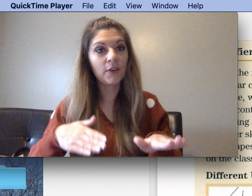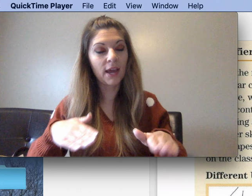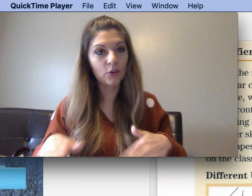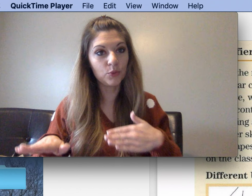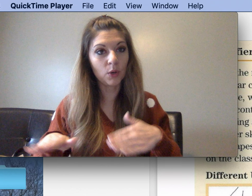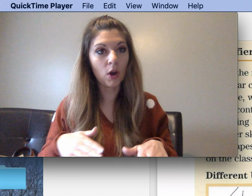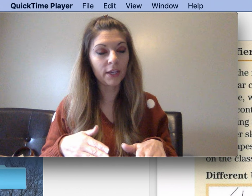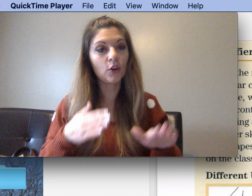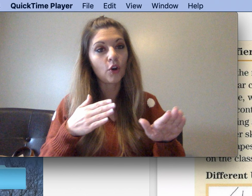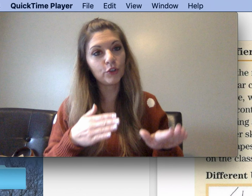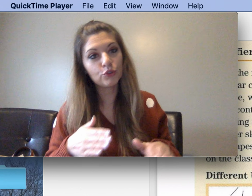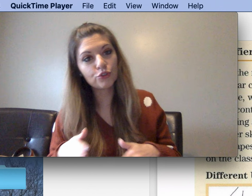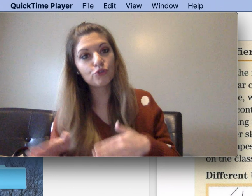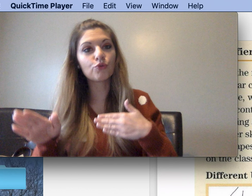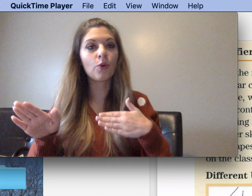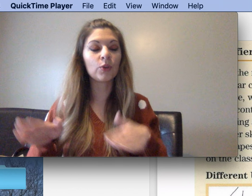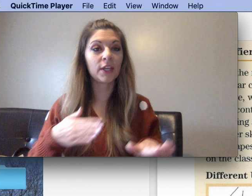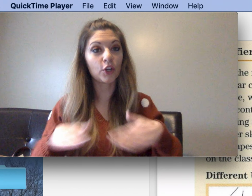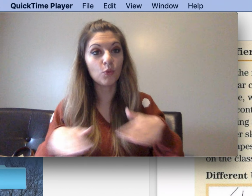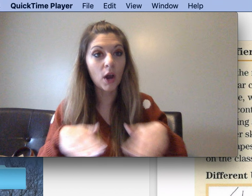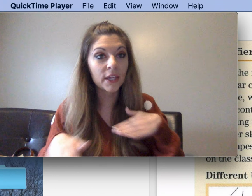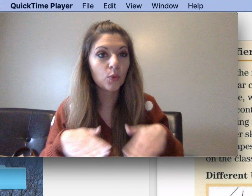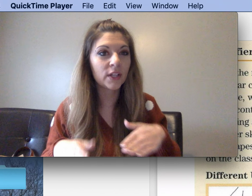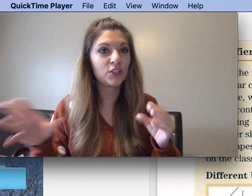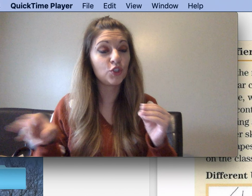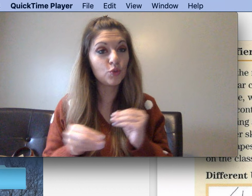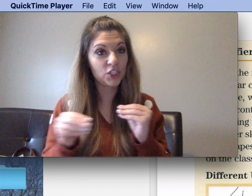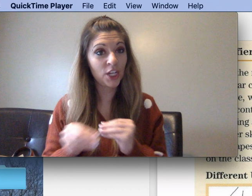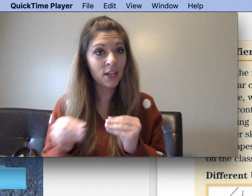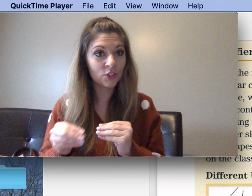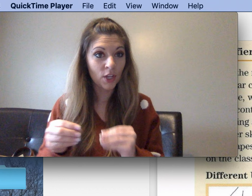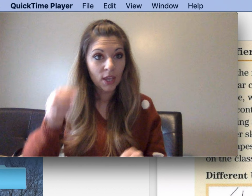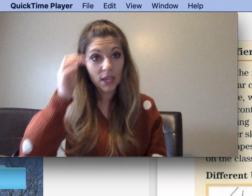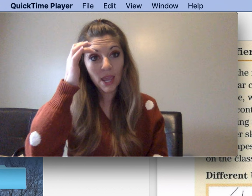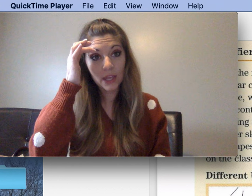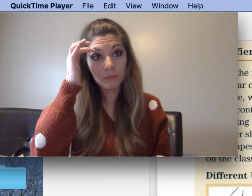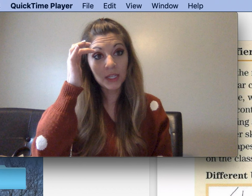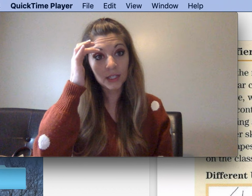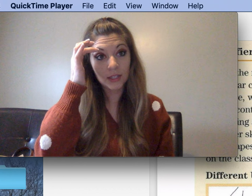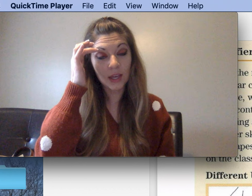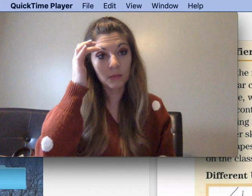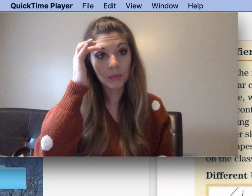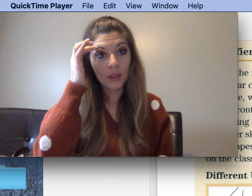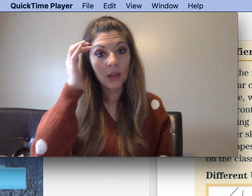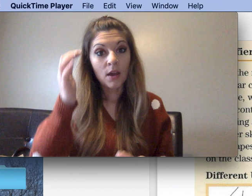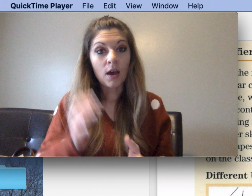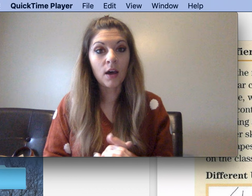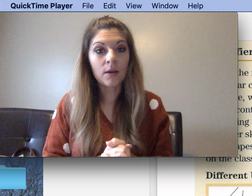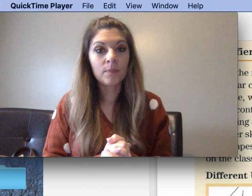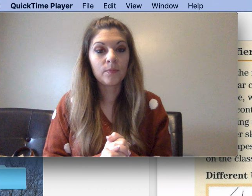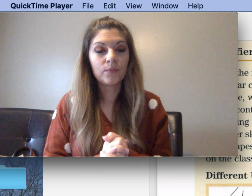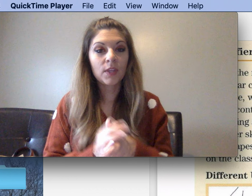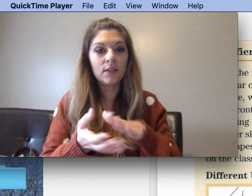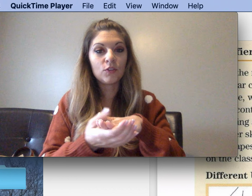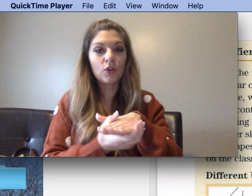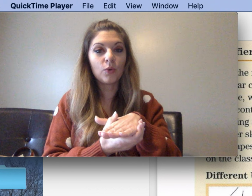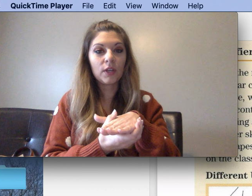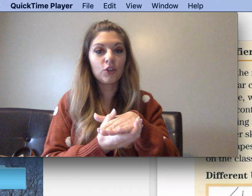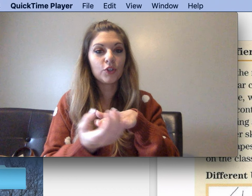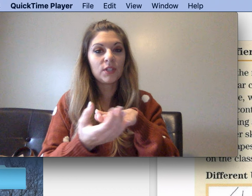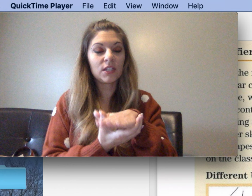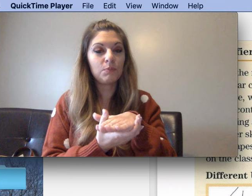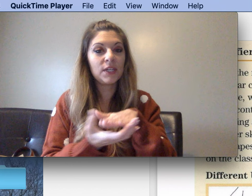of how you are walking. Are you strolling? Are you walking quickly? So you can change and add meaning to them. And